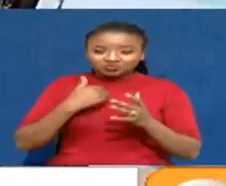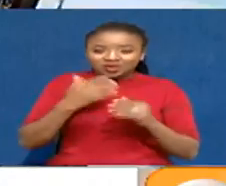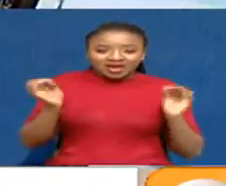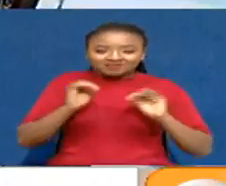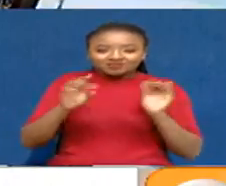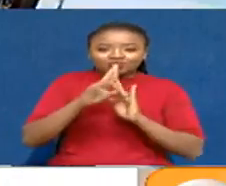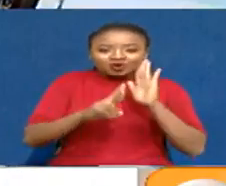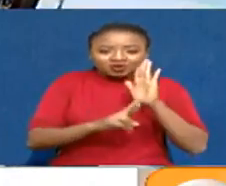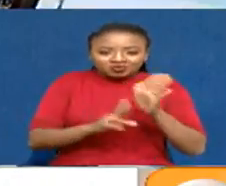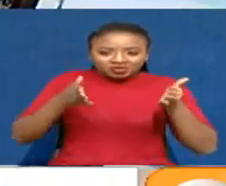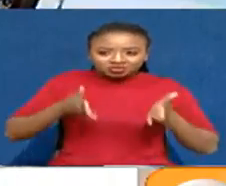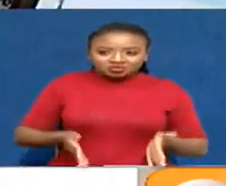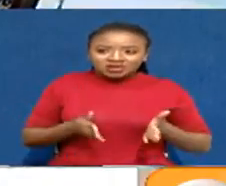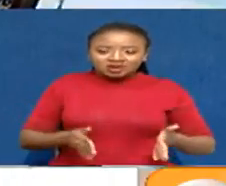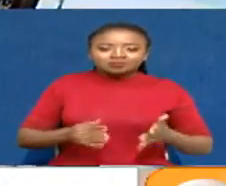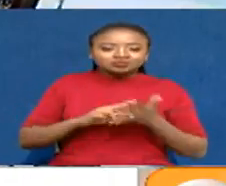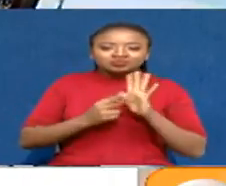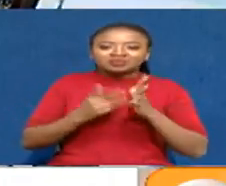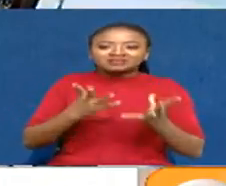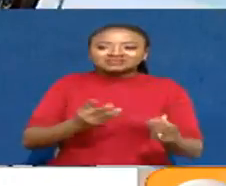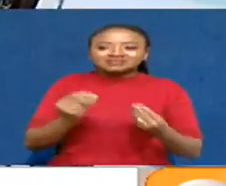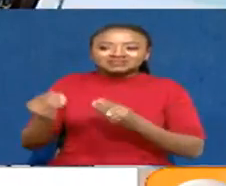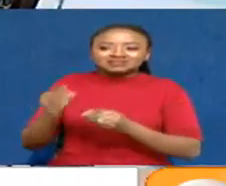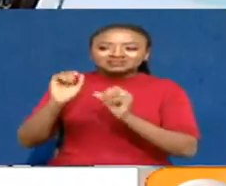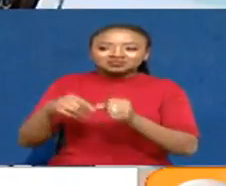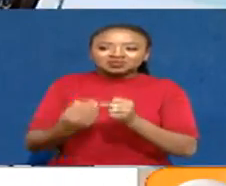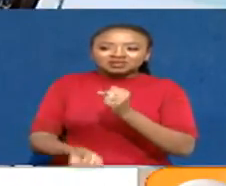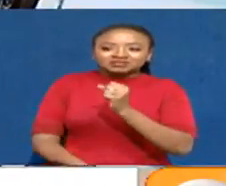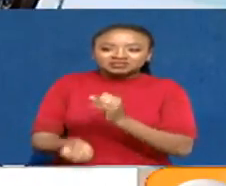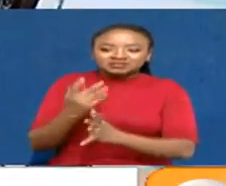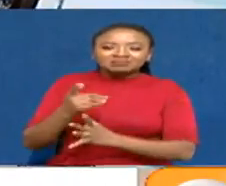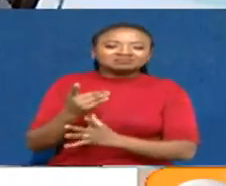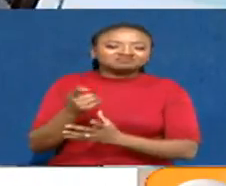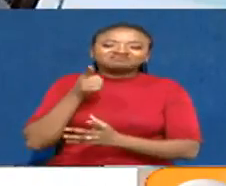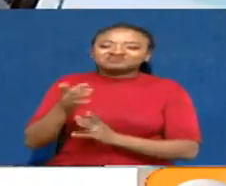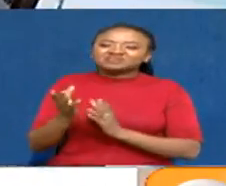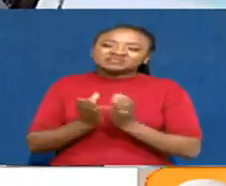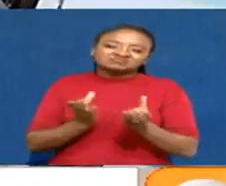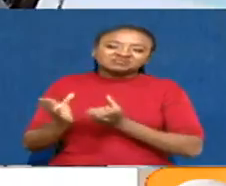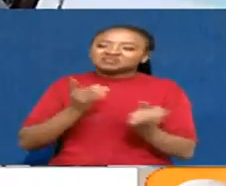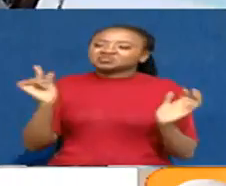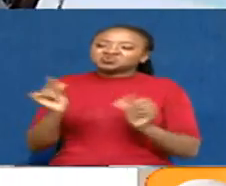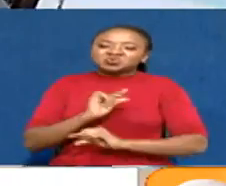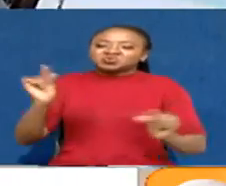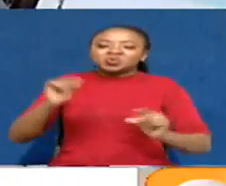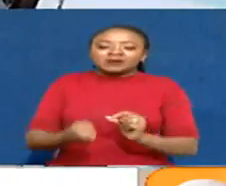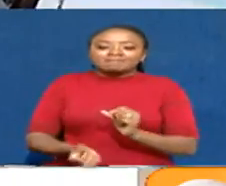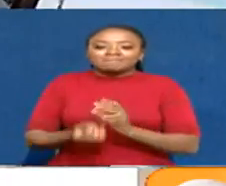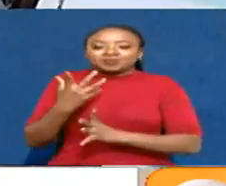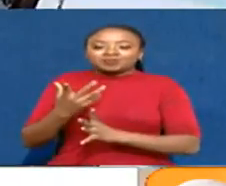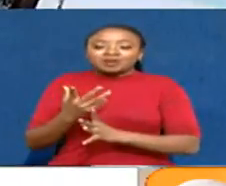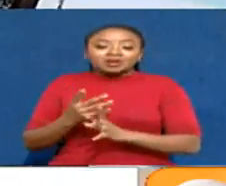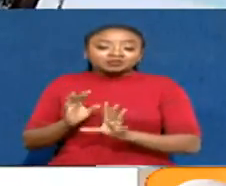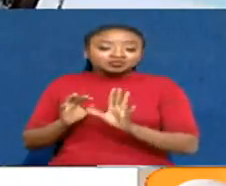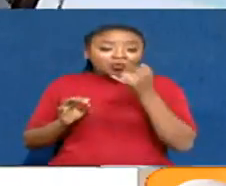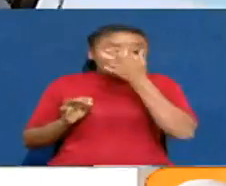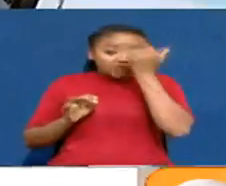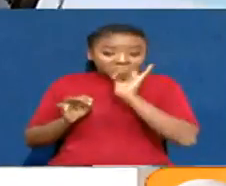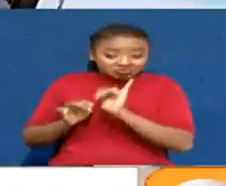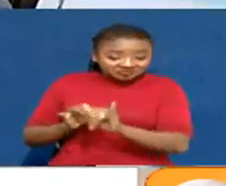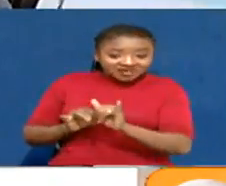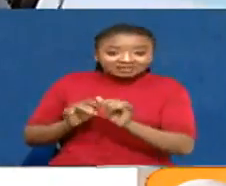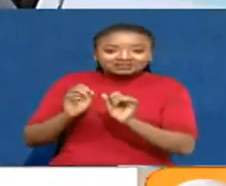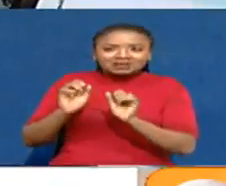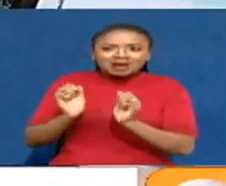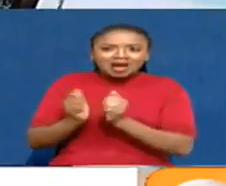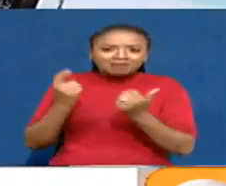yet, it is very easy to set up one of these businesses. And therefore, because of that, you find that one